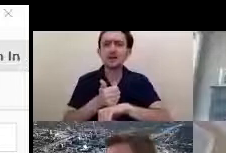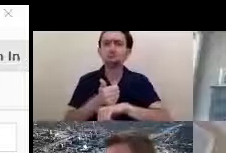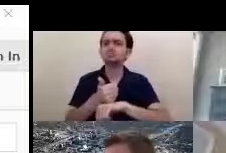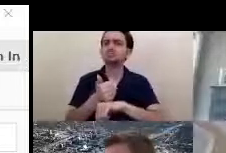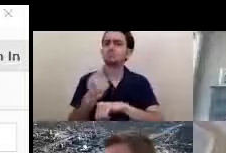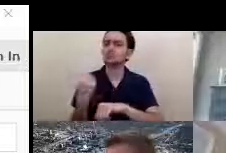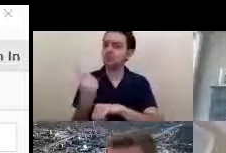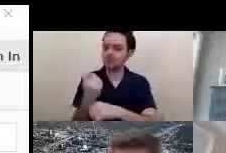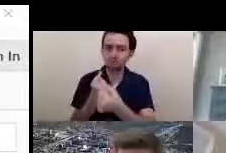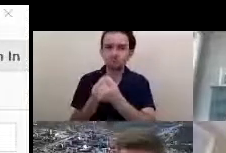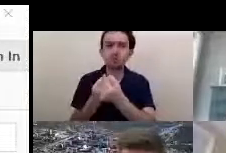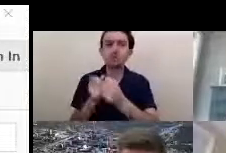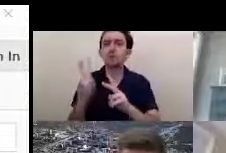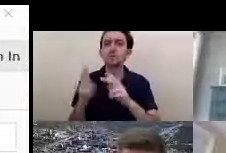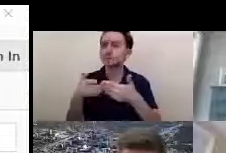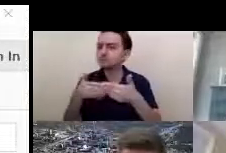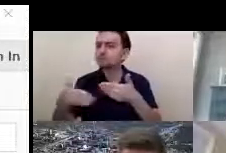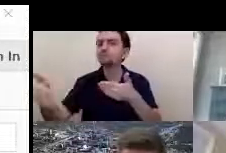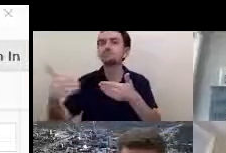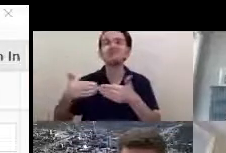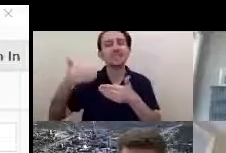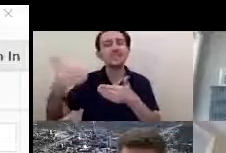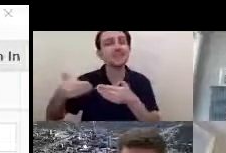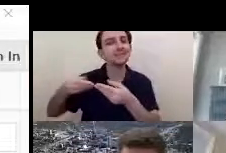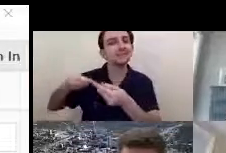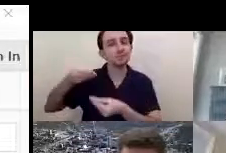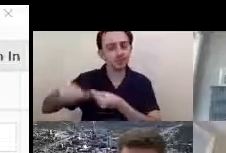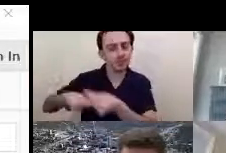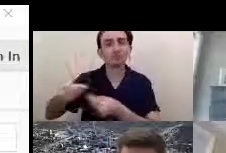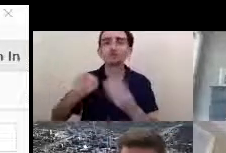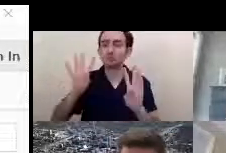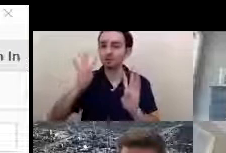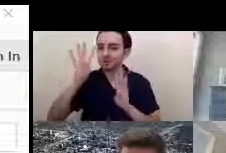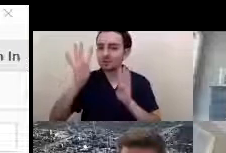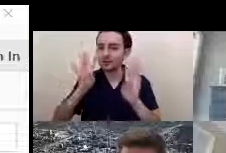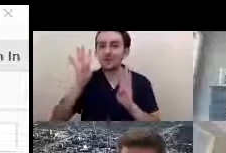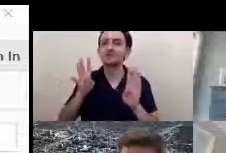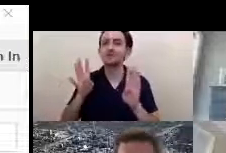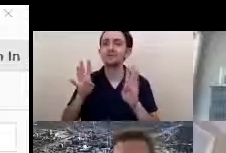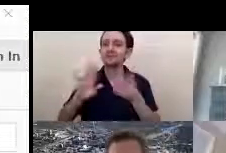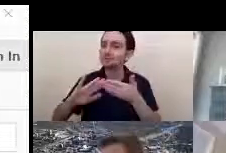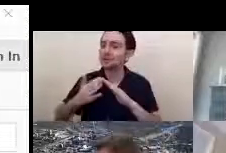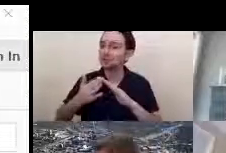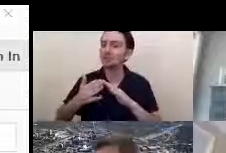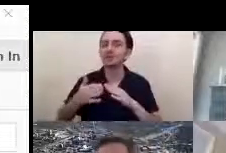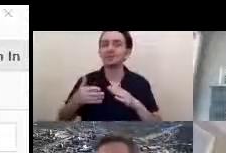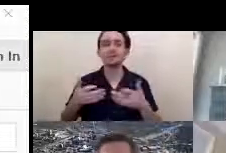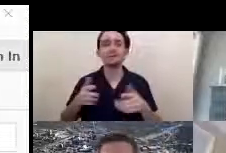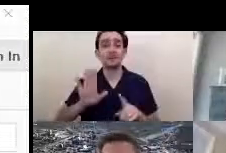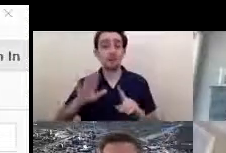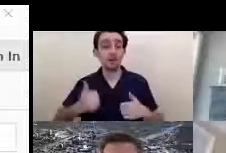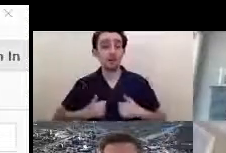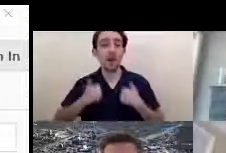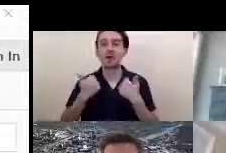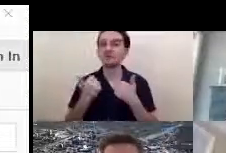place that can support their creative lives, then I think we've done something wonderful. So